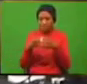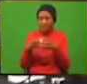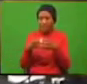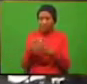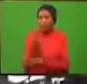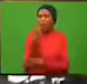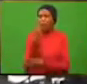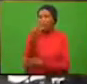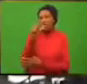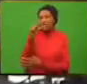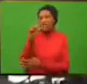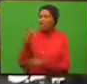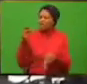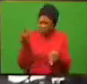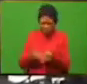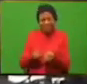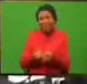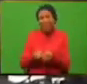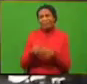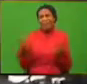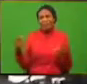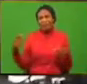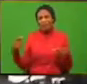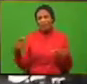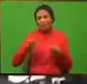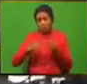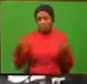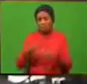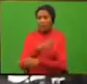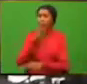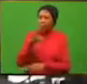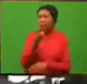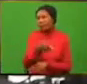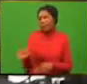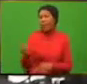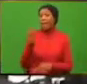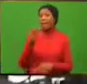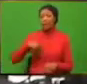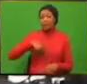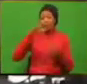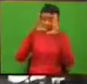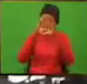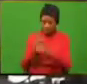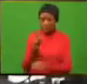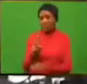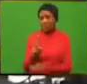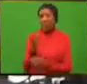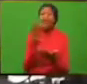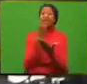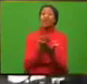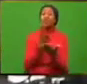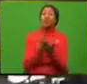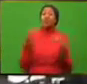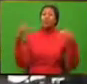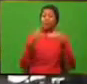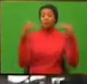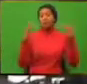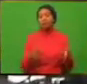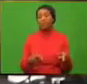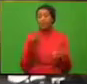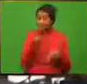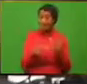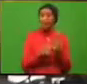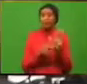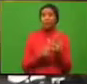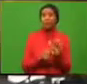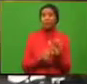universal access to basic health care for every citizen, regardless of the economic status, is important. And there